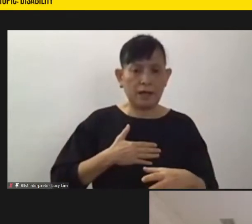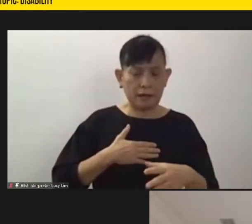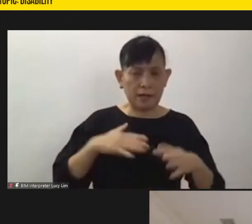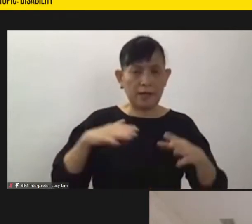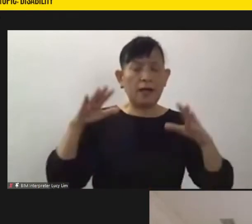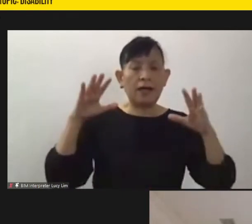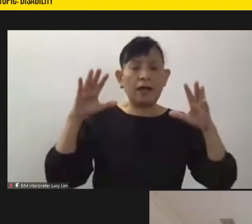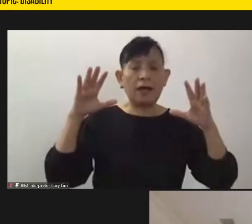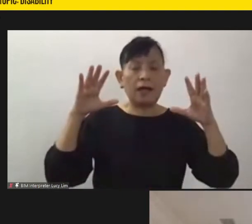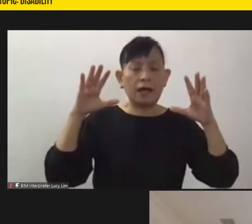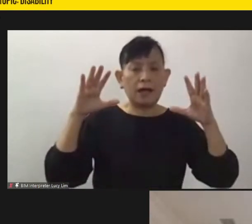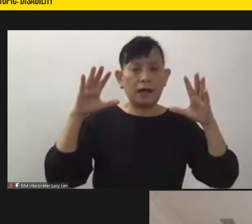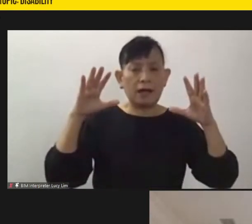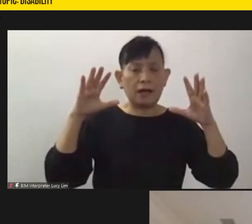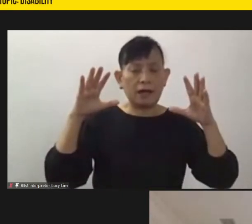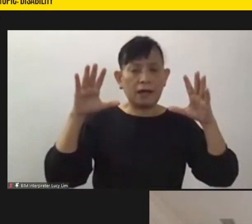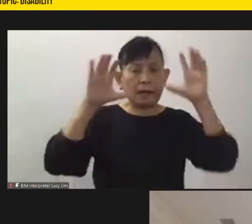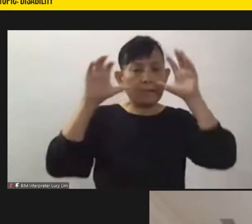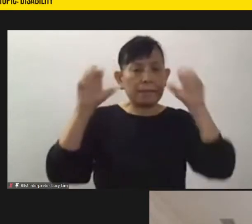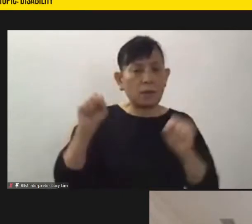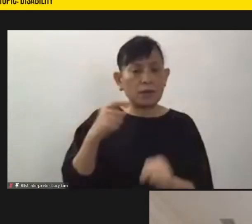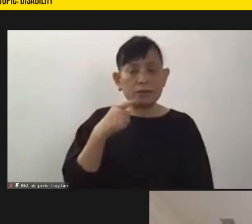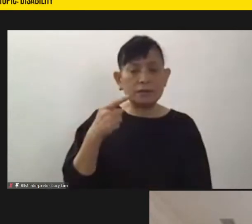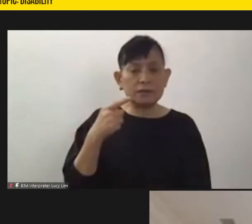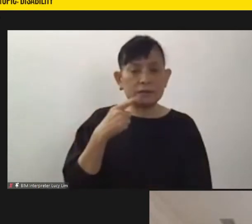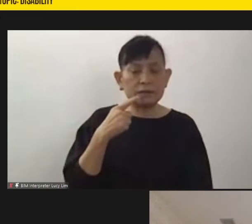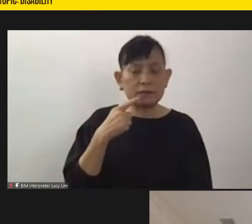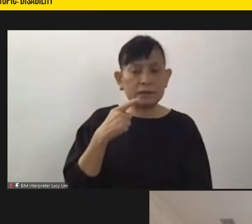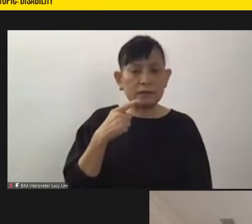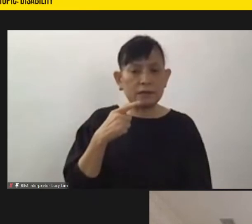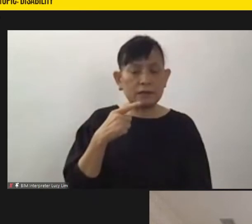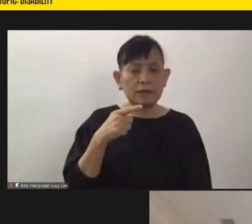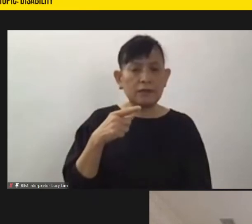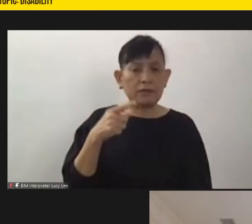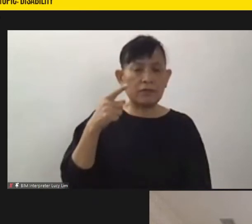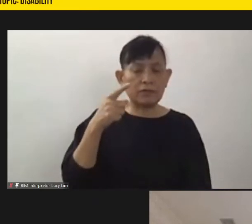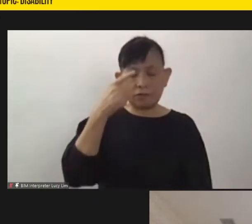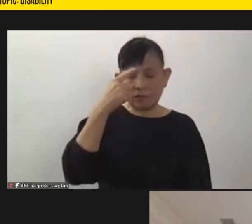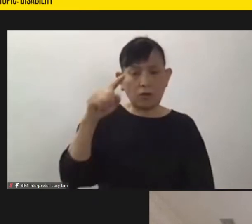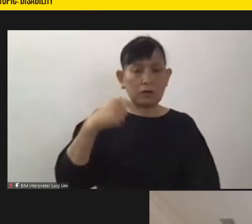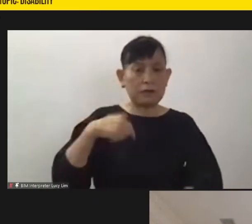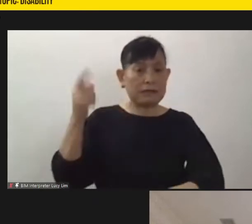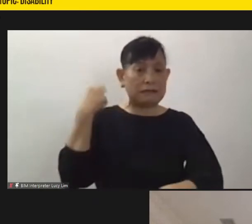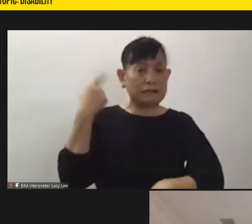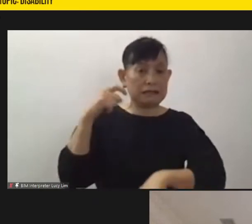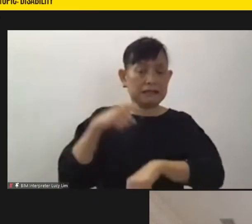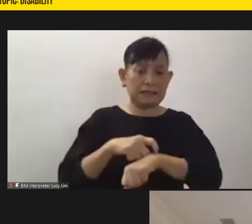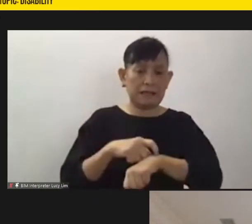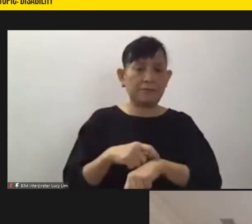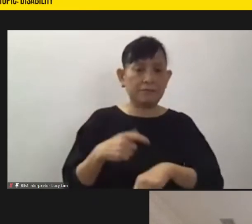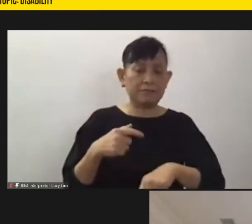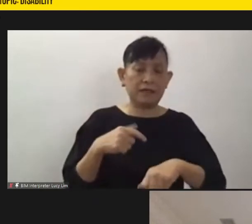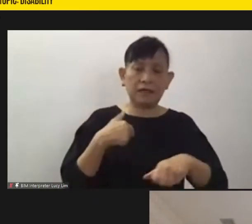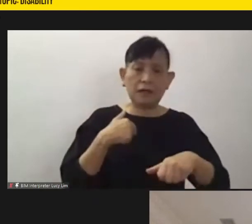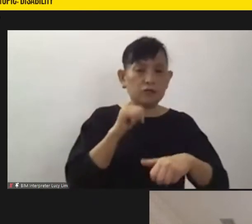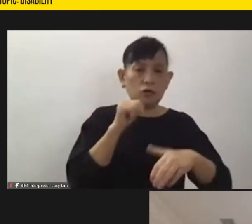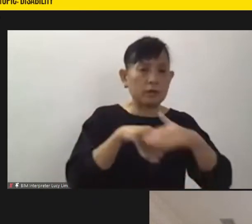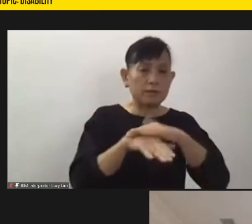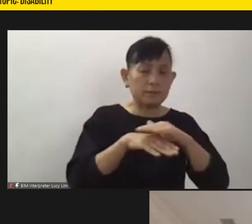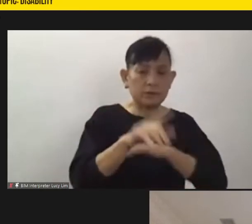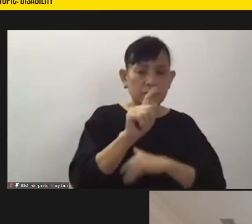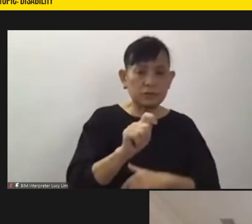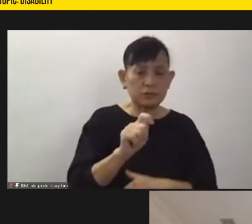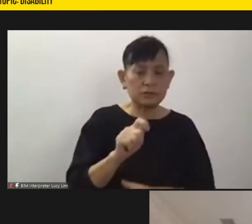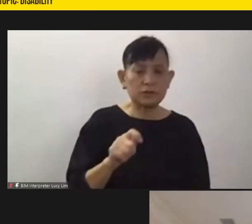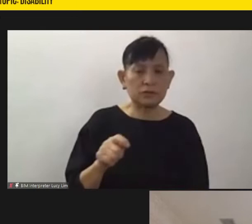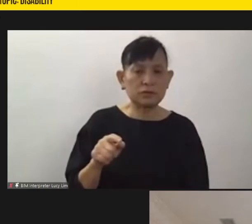accessible. See. Because it's fine for me. But for my friend, he struggled a bit. But instead of I say, oh, you